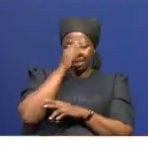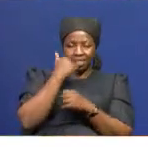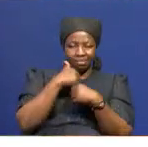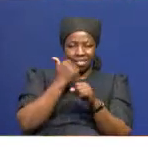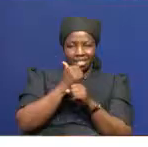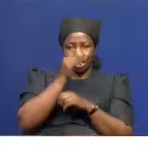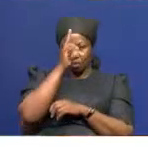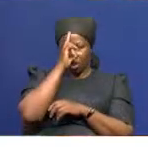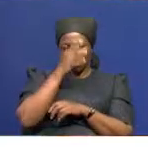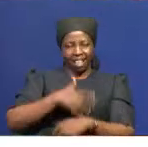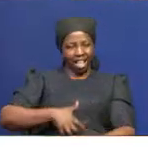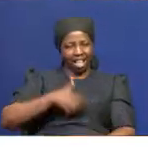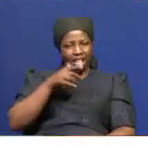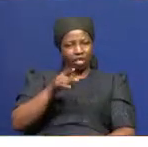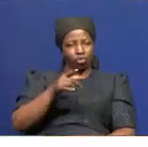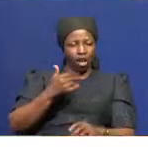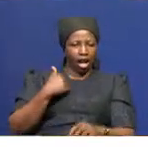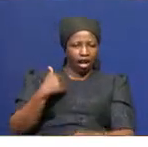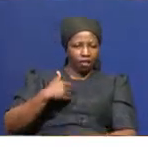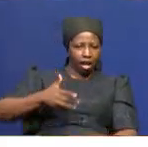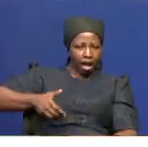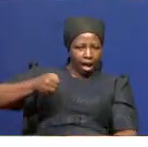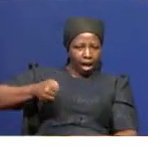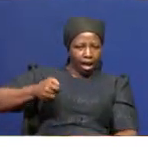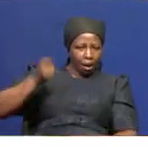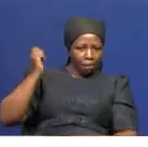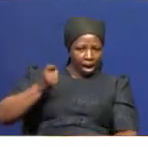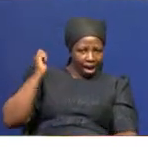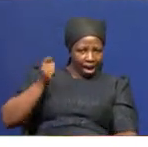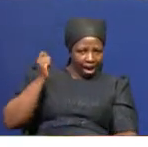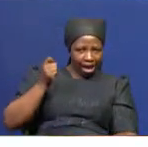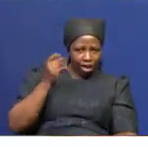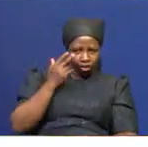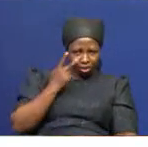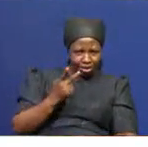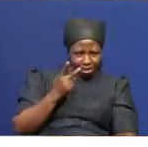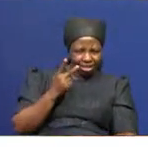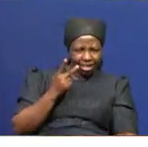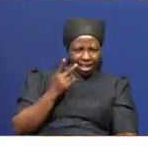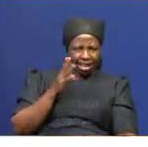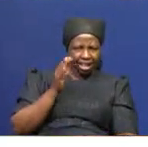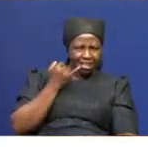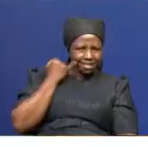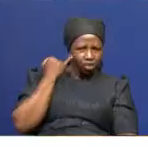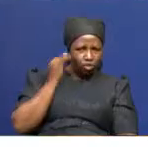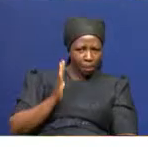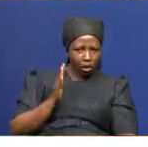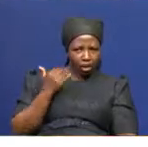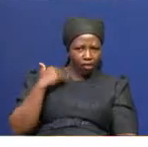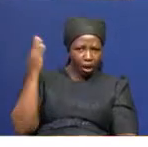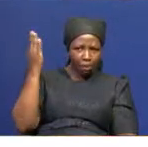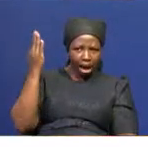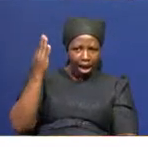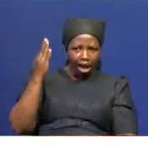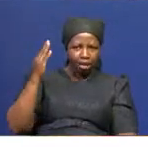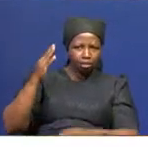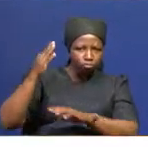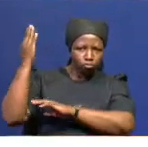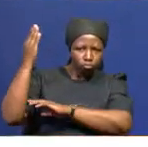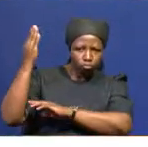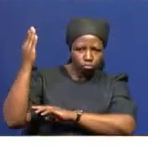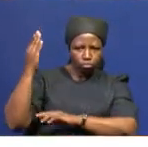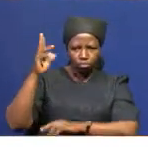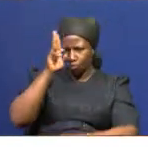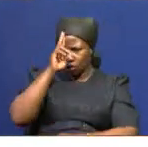are holding a machete. You know, you saw the case of Nakuru, someone having a panga and showing directly to the police officer.